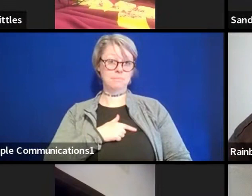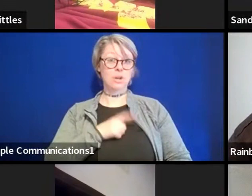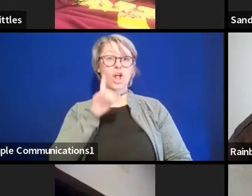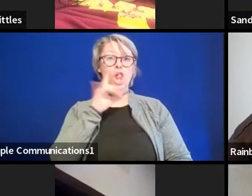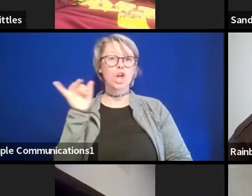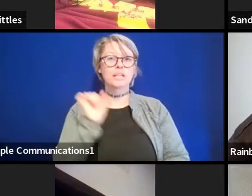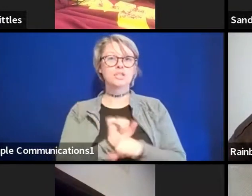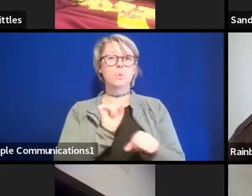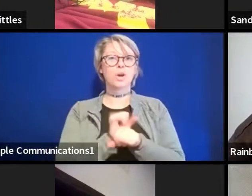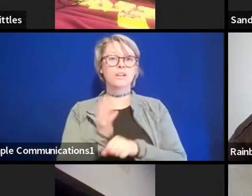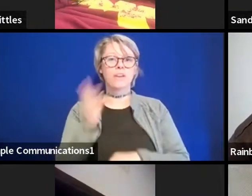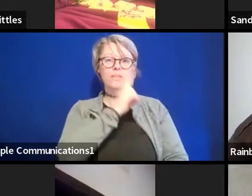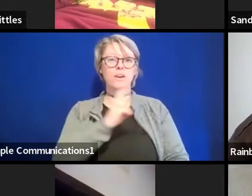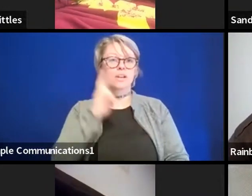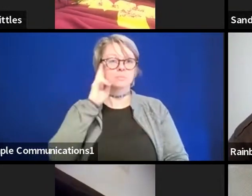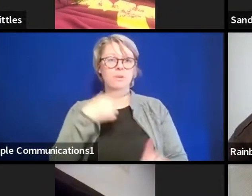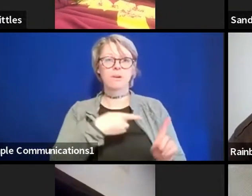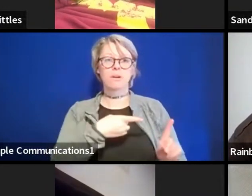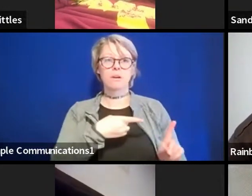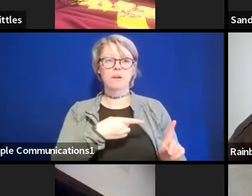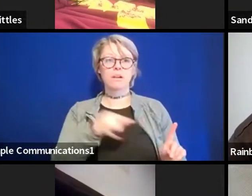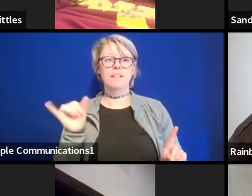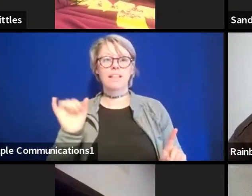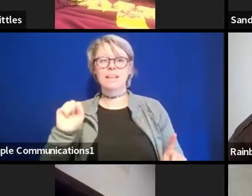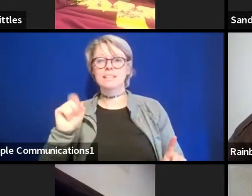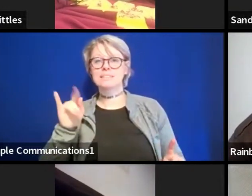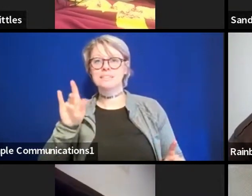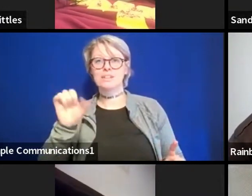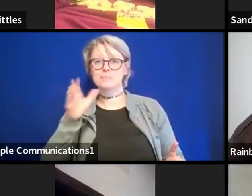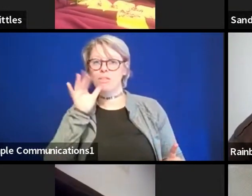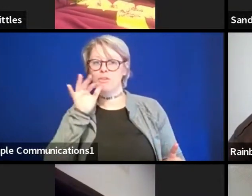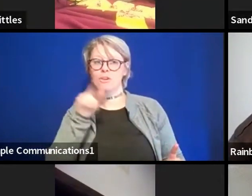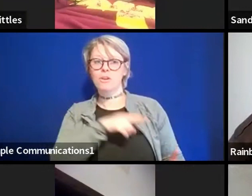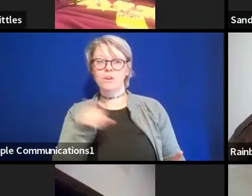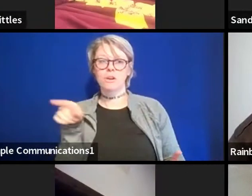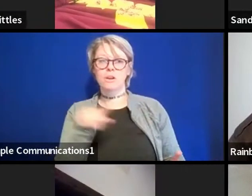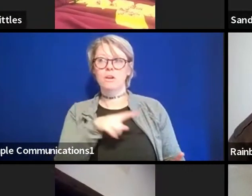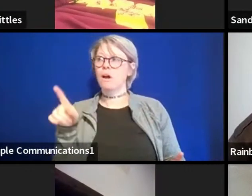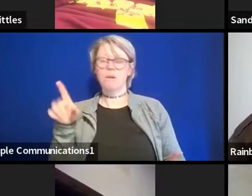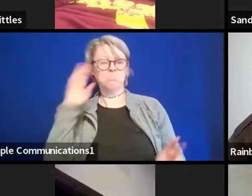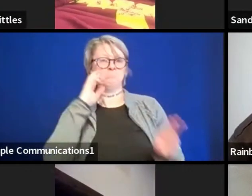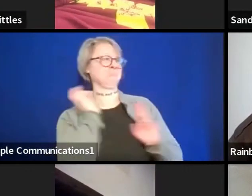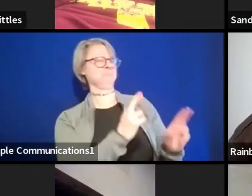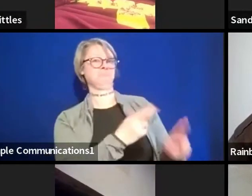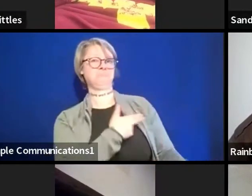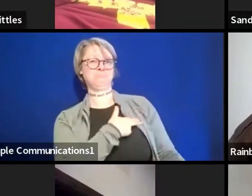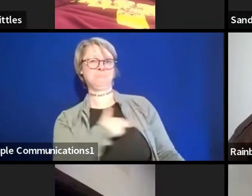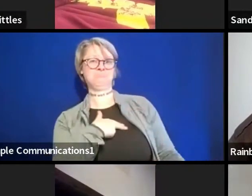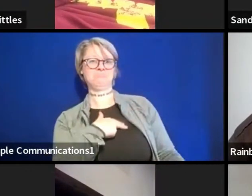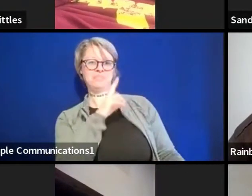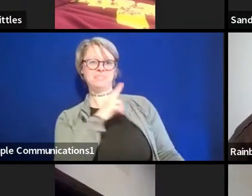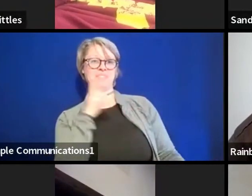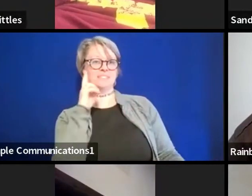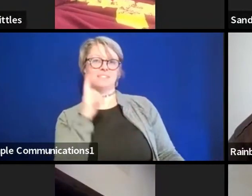she worked there, just like Skittles' mother. And they started treating her with more respect. So I